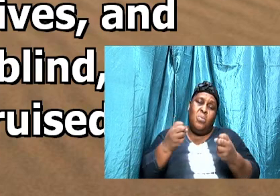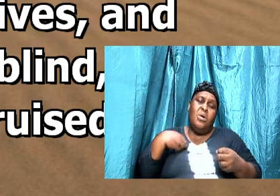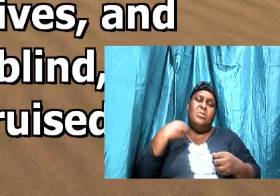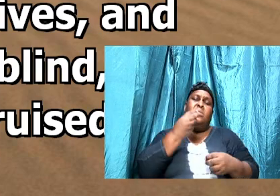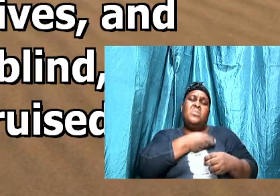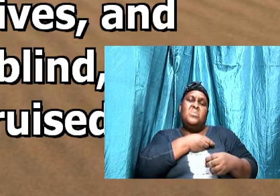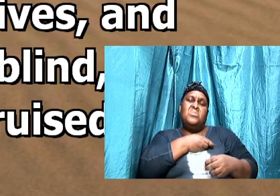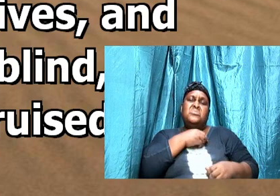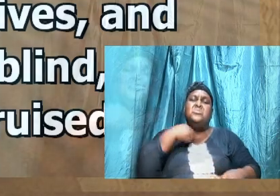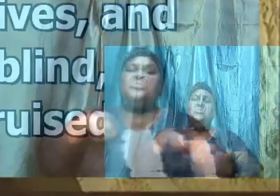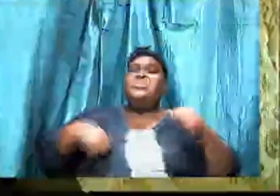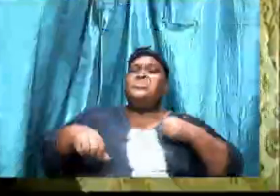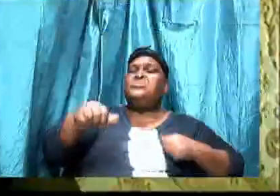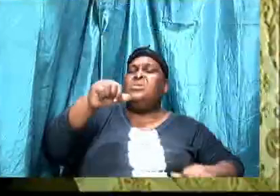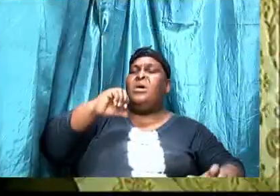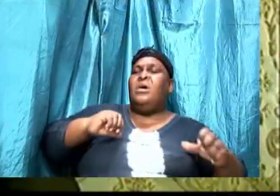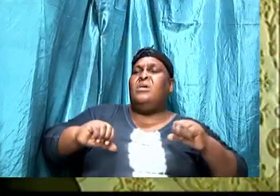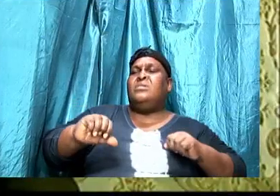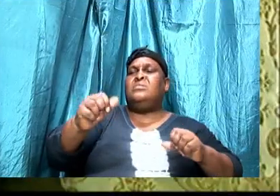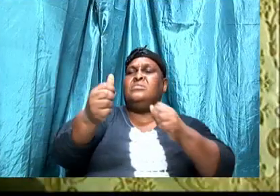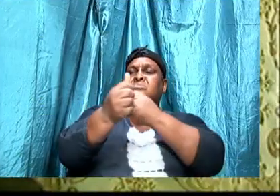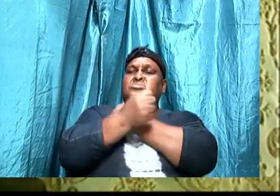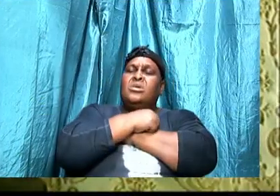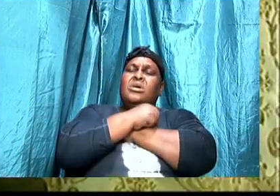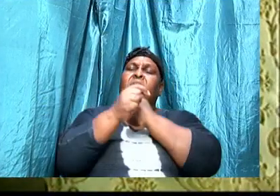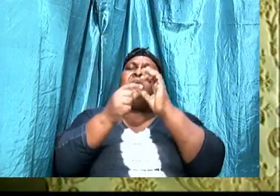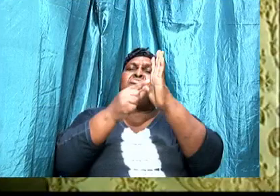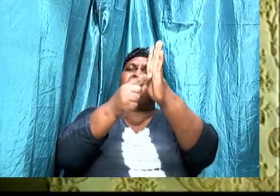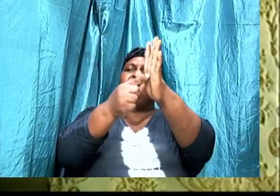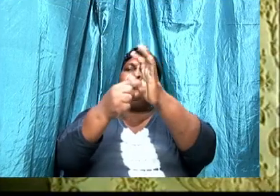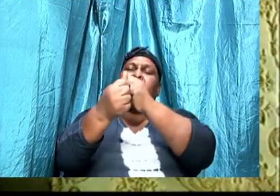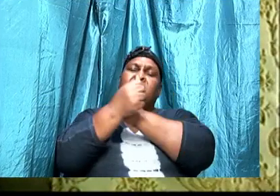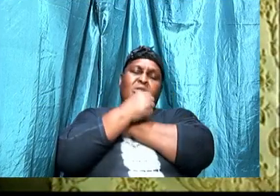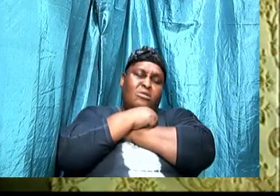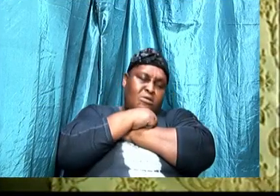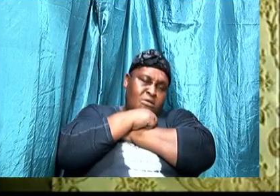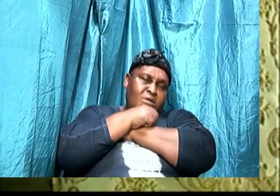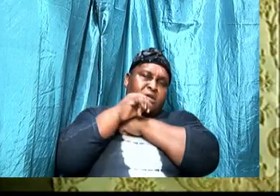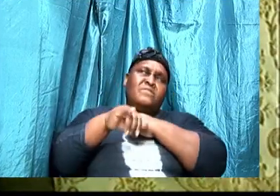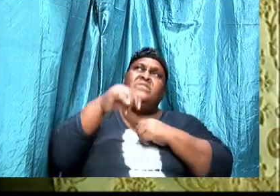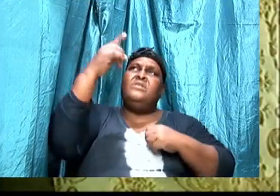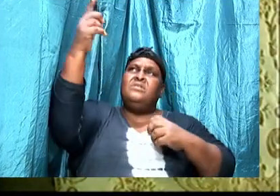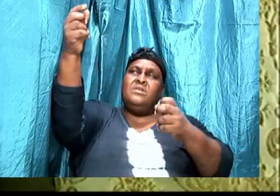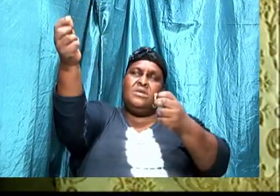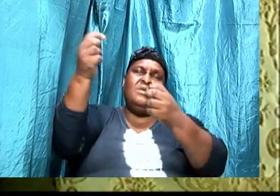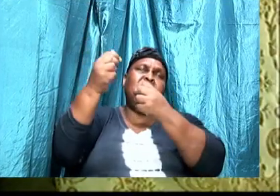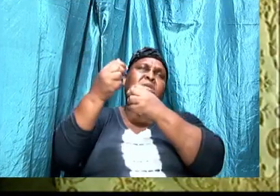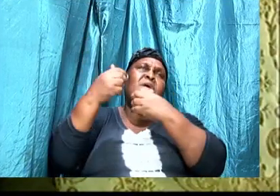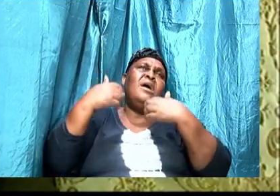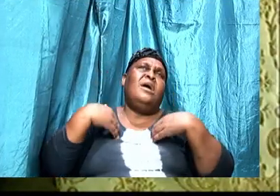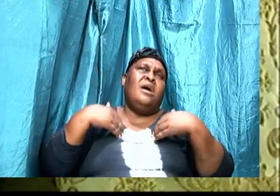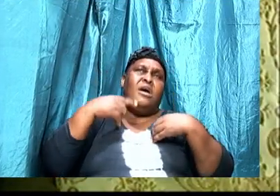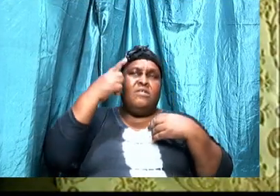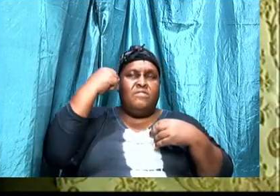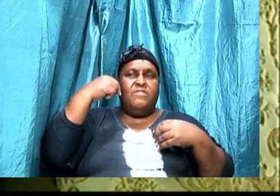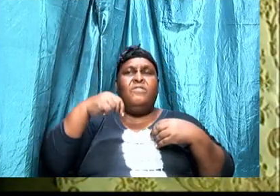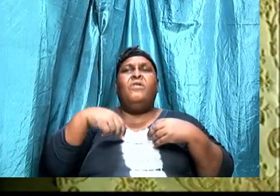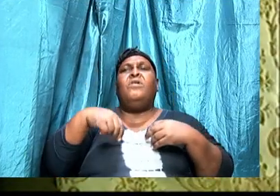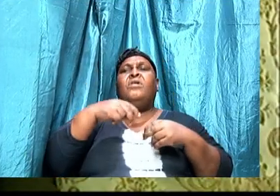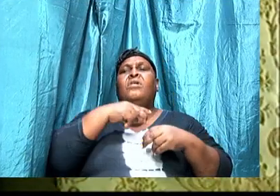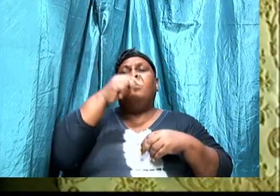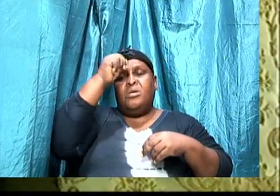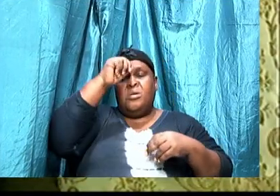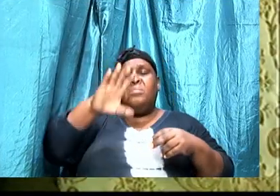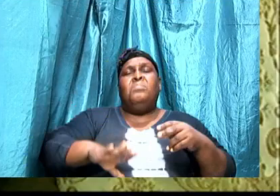the passion that he has for humanity. He wants to demonstrate the love that he has for humanity. And he wants to